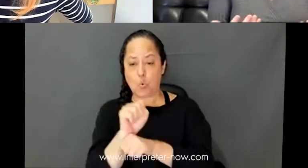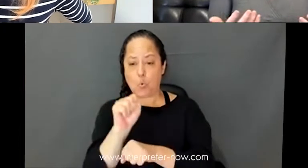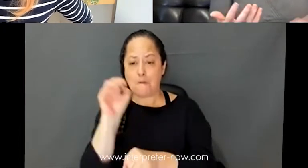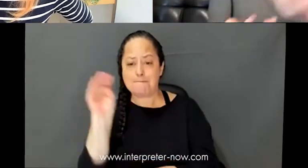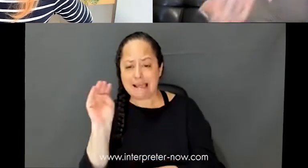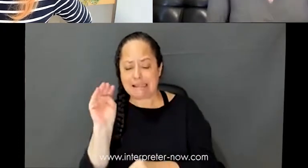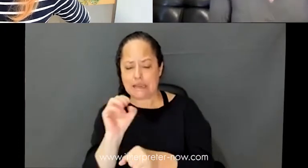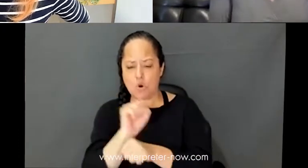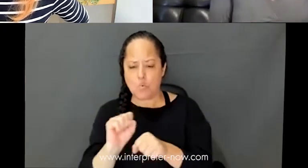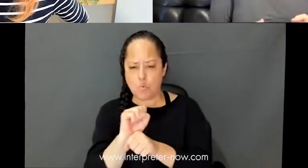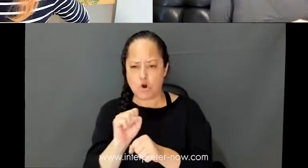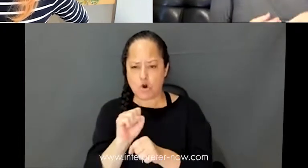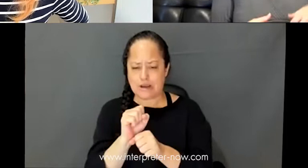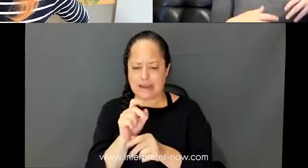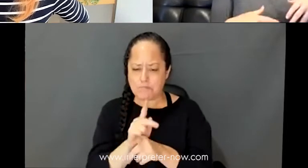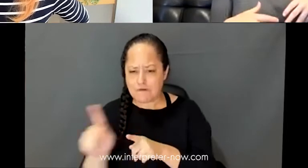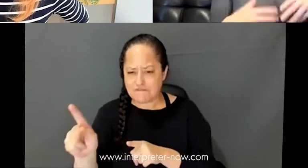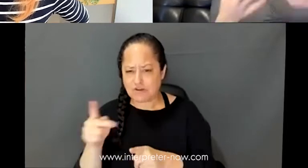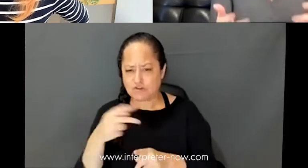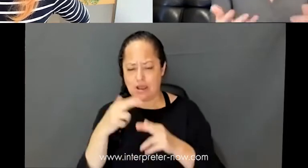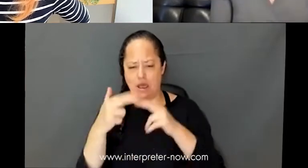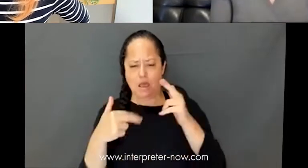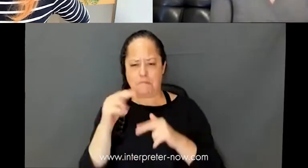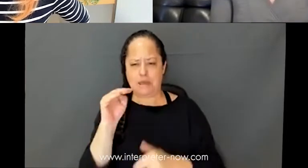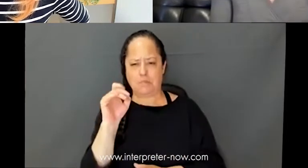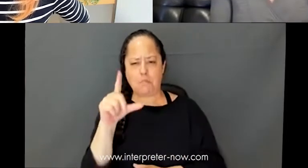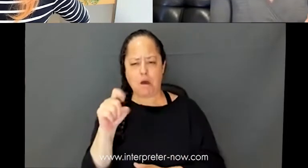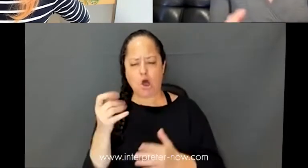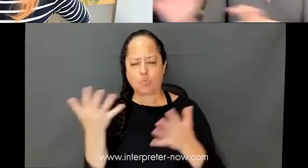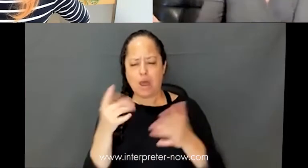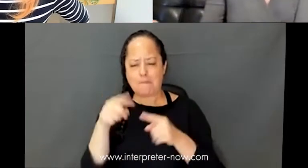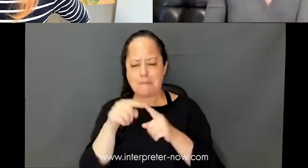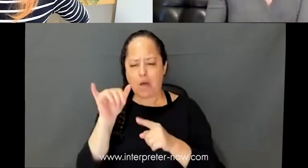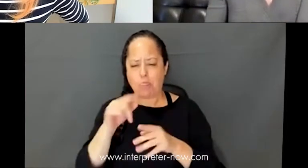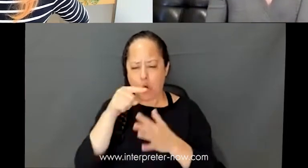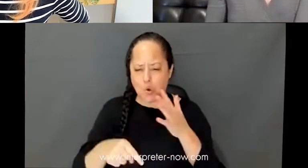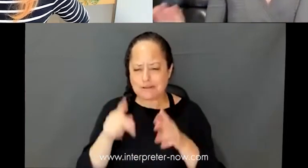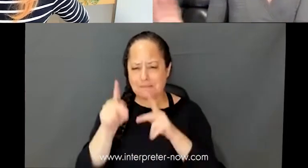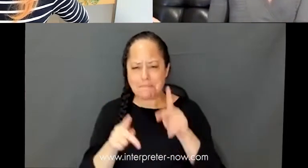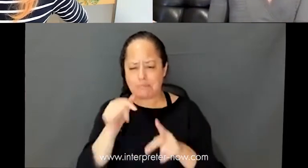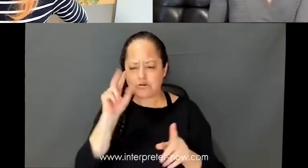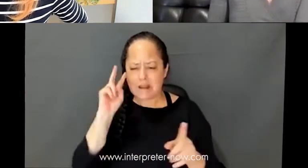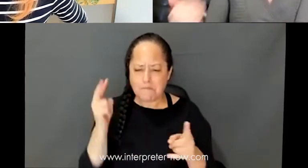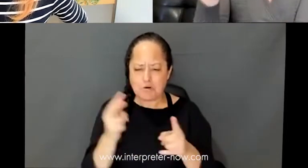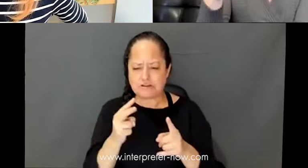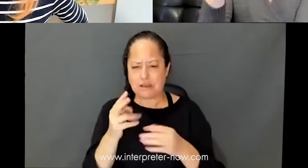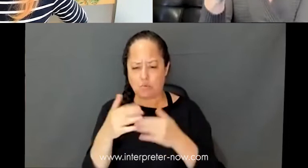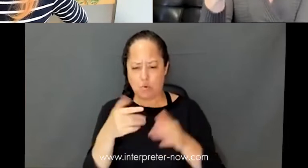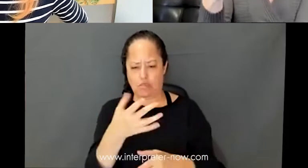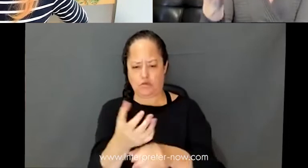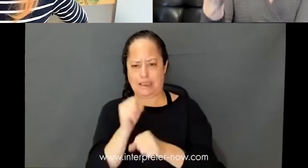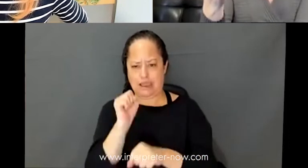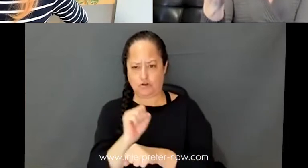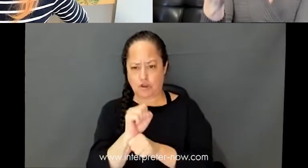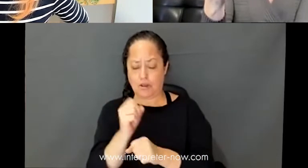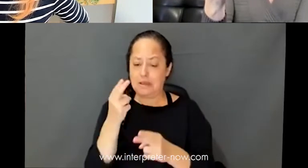to build models that said, all right, well, what about these people doesn't predict whether they get a job? That's easy. What's your name, your